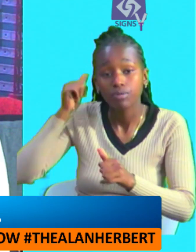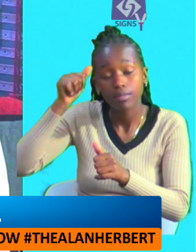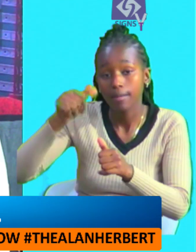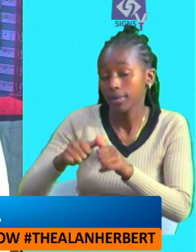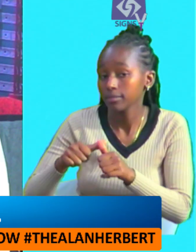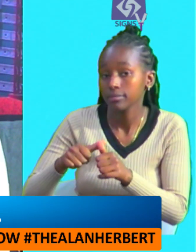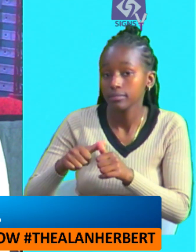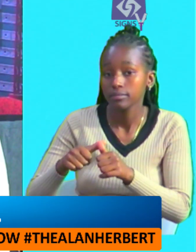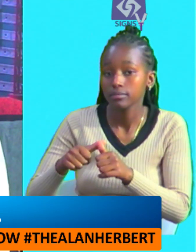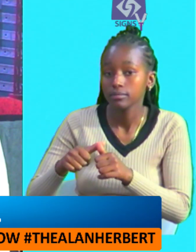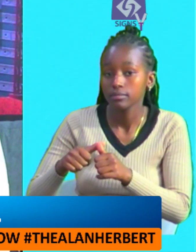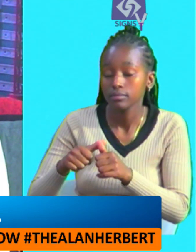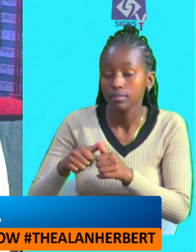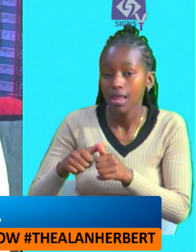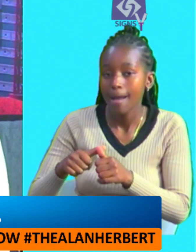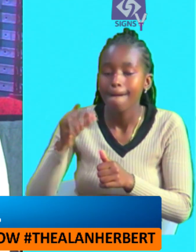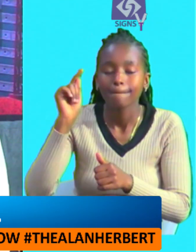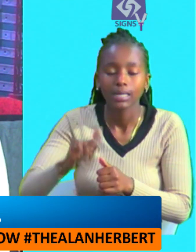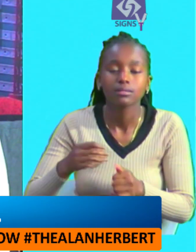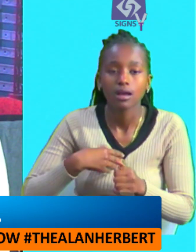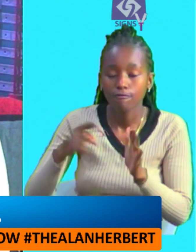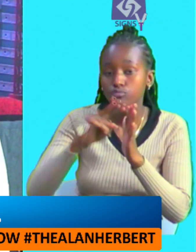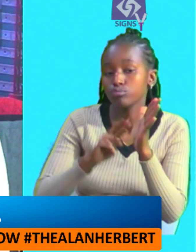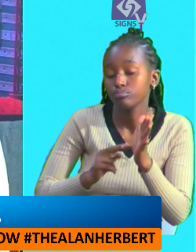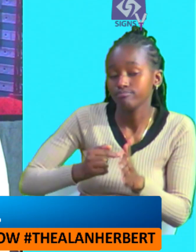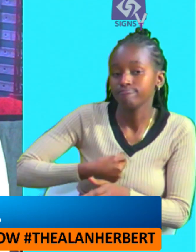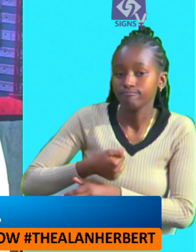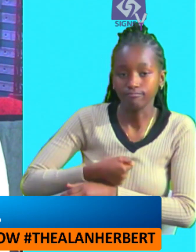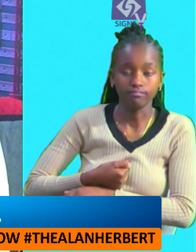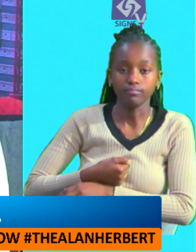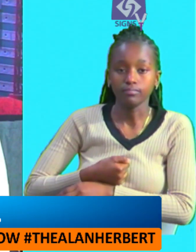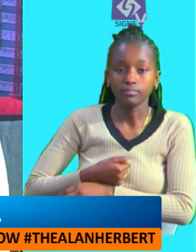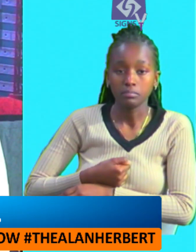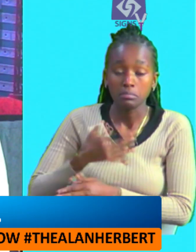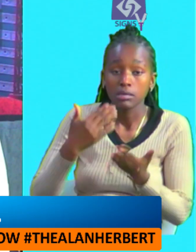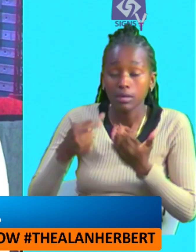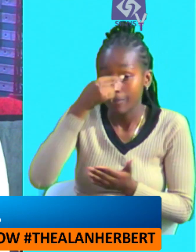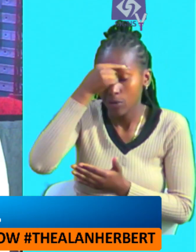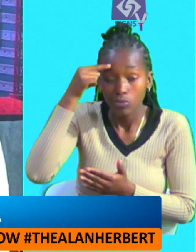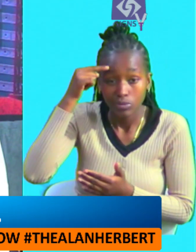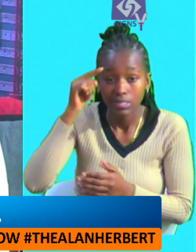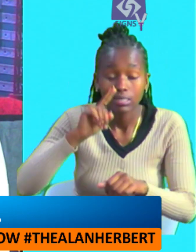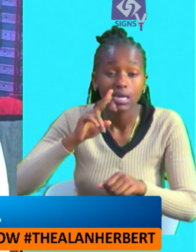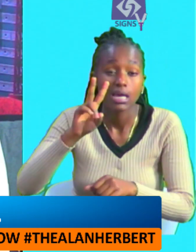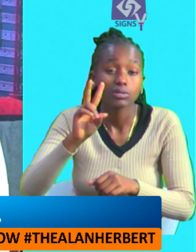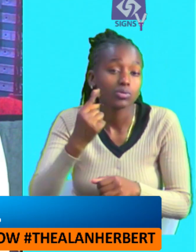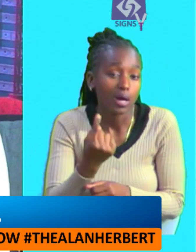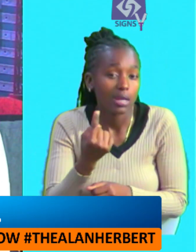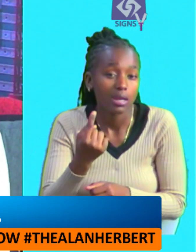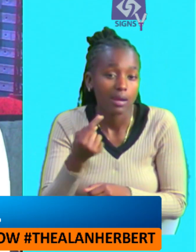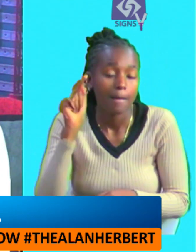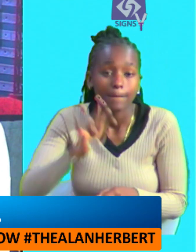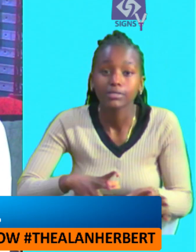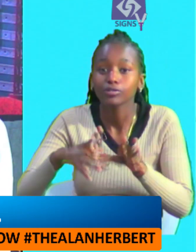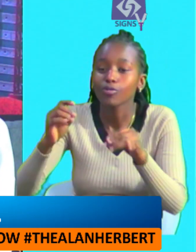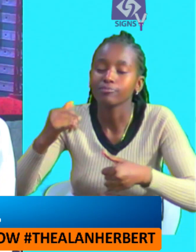ALANHERBERT ilikuwa example. No. I'm just saying. It's okay. Like I've hardly gone to clubs.